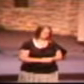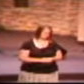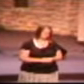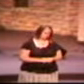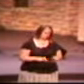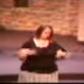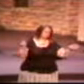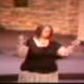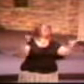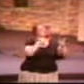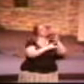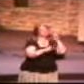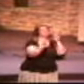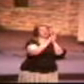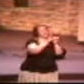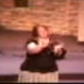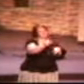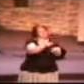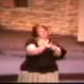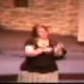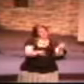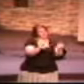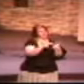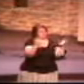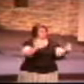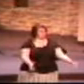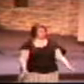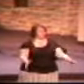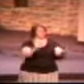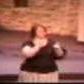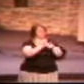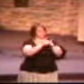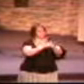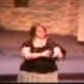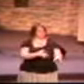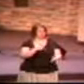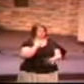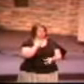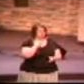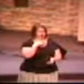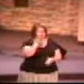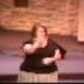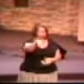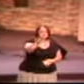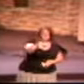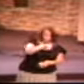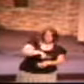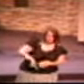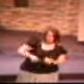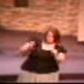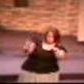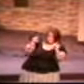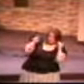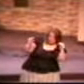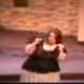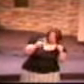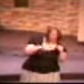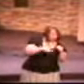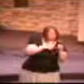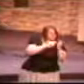Jesus was praying in a certain place, and after he had finished, one of his disciples said, Lord, teach us to pray,